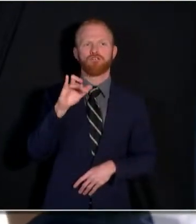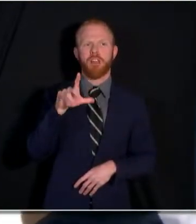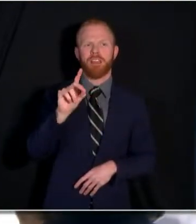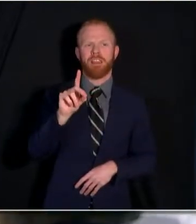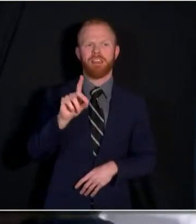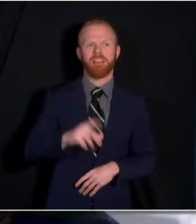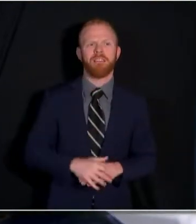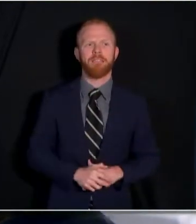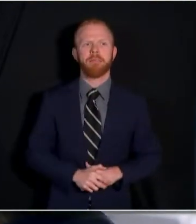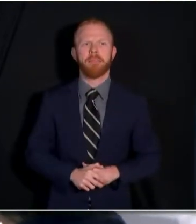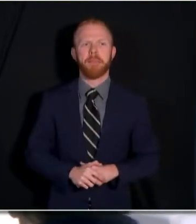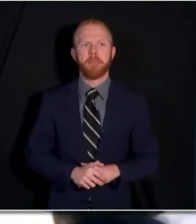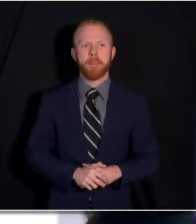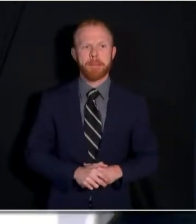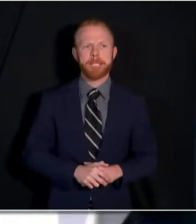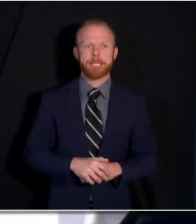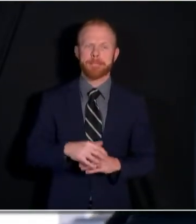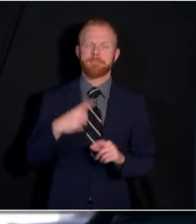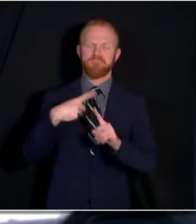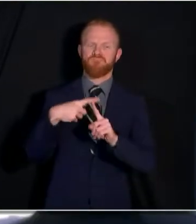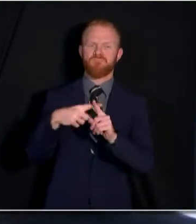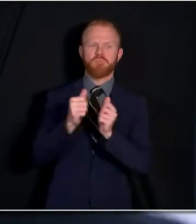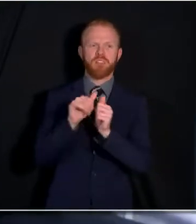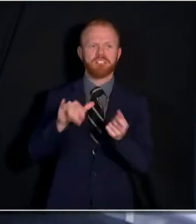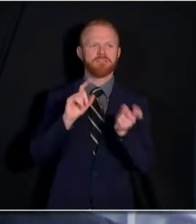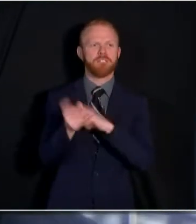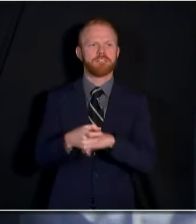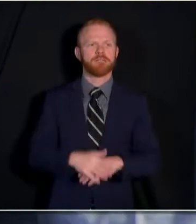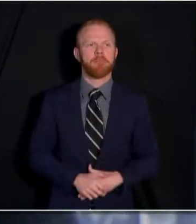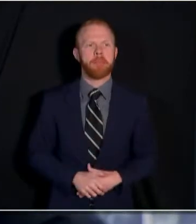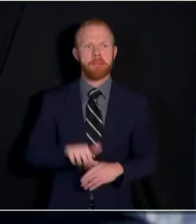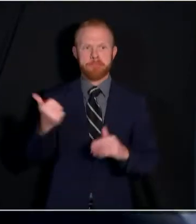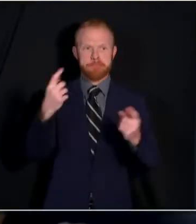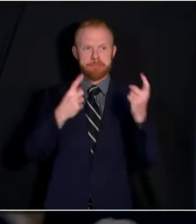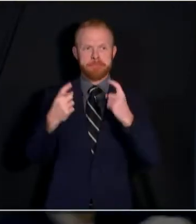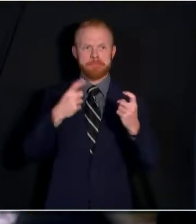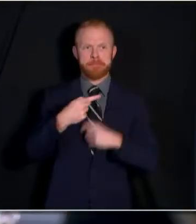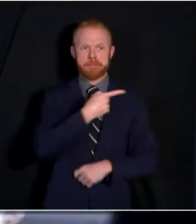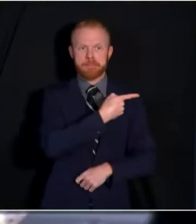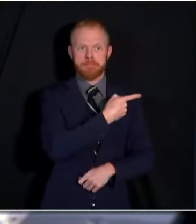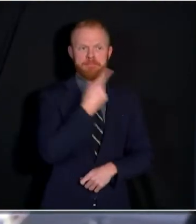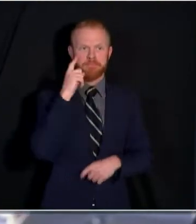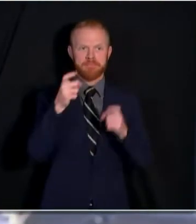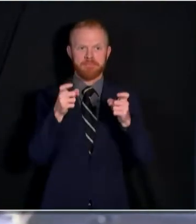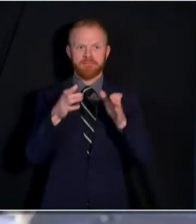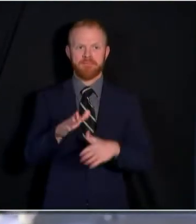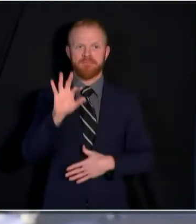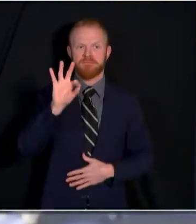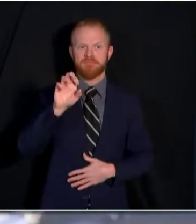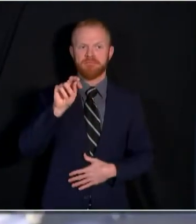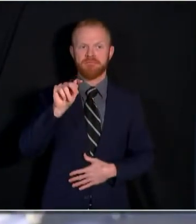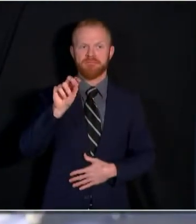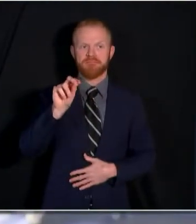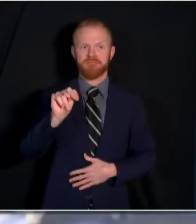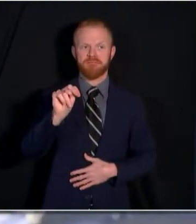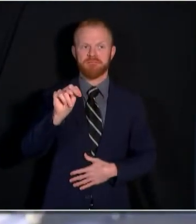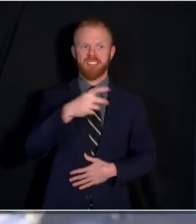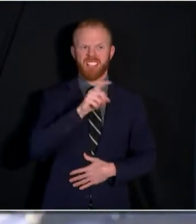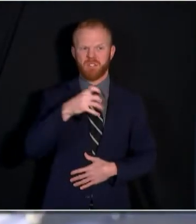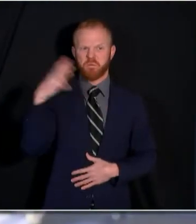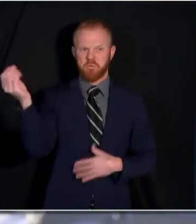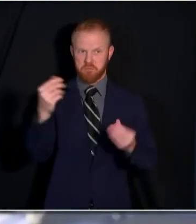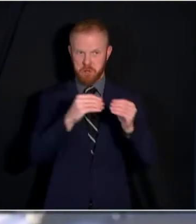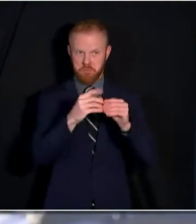I know there's organized questions. If there's any questions for Administrator Fenton or General Van Herk, are there any? Because they need to go to a meeting. Just want to